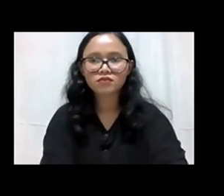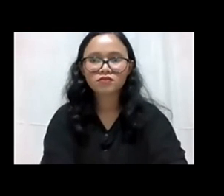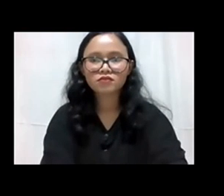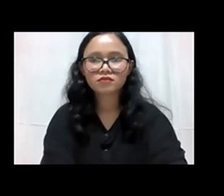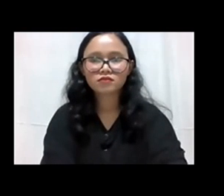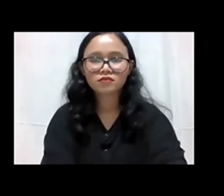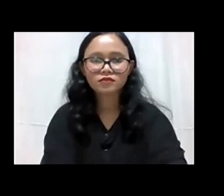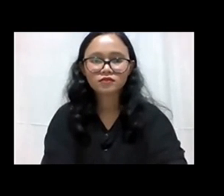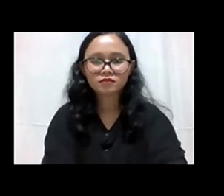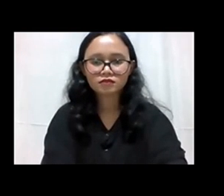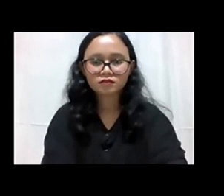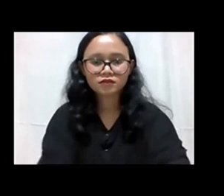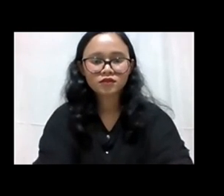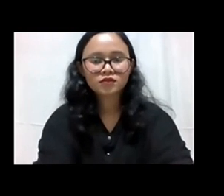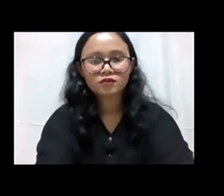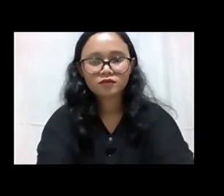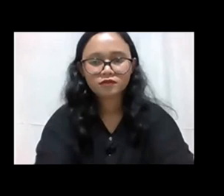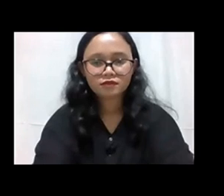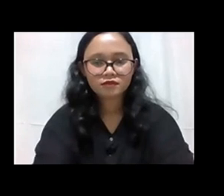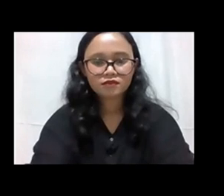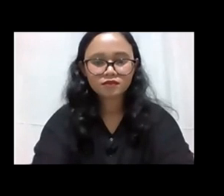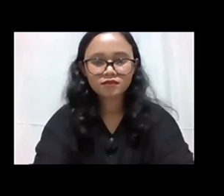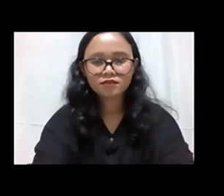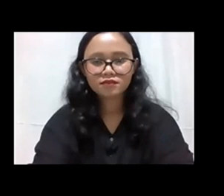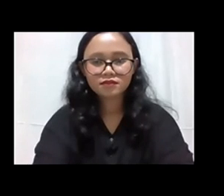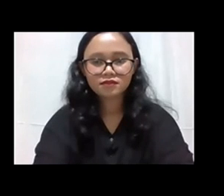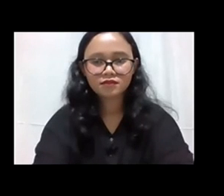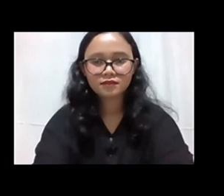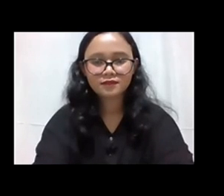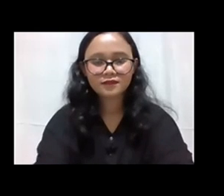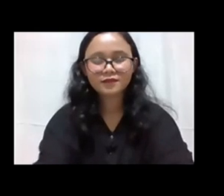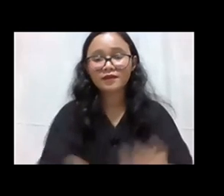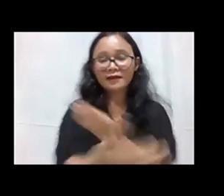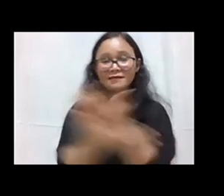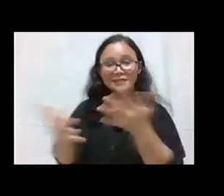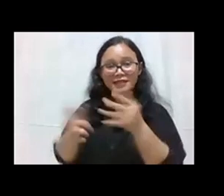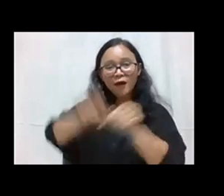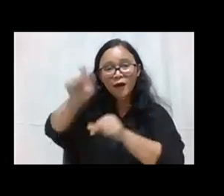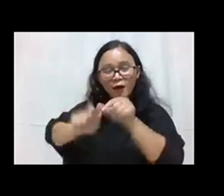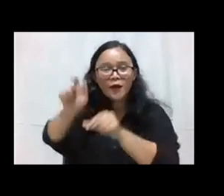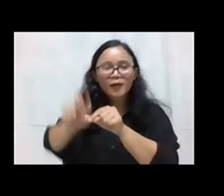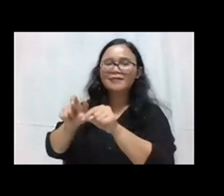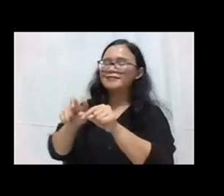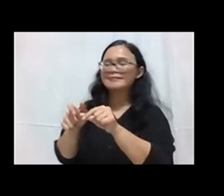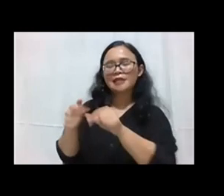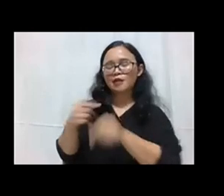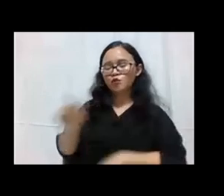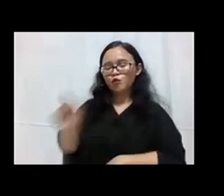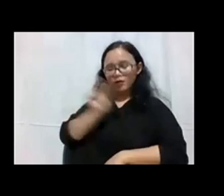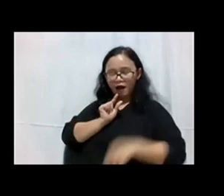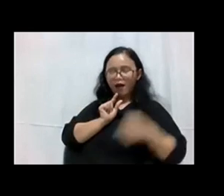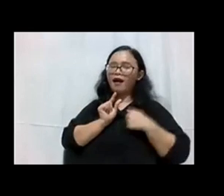Oh, by the way, thanks so much, Amelia, Gugi, and Indak, and thanks everyone for coming. It's great talking with you. I hope this